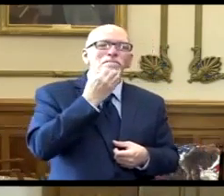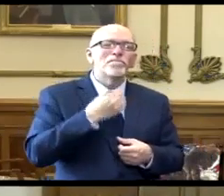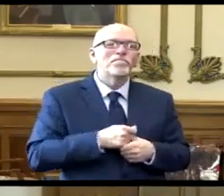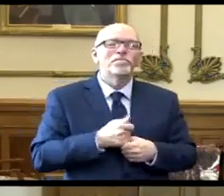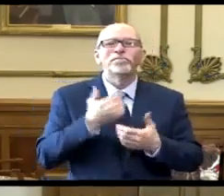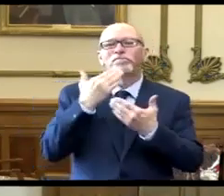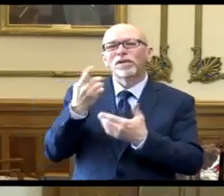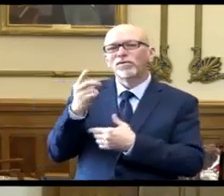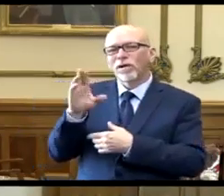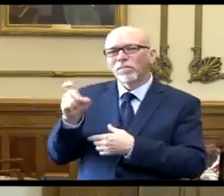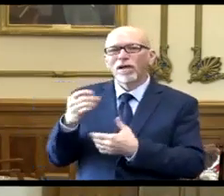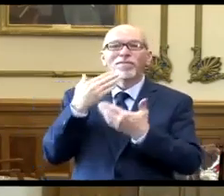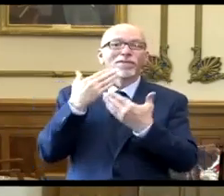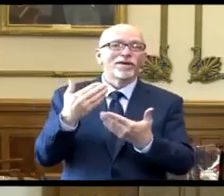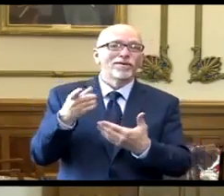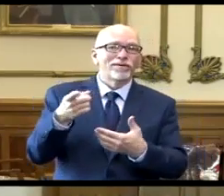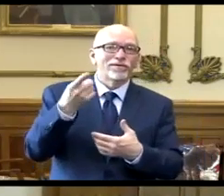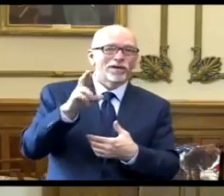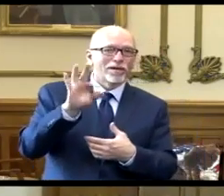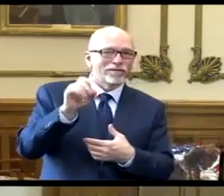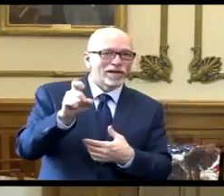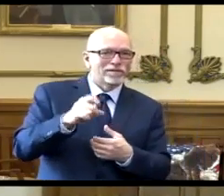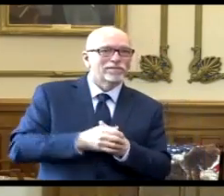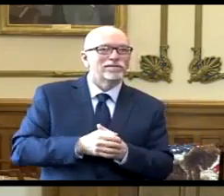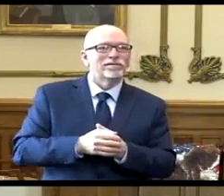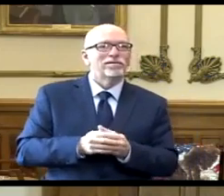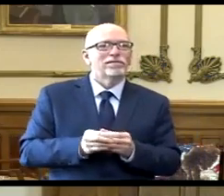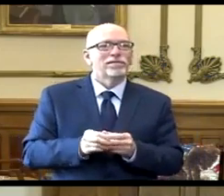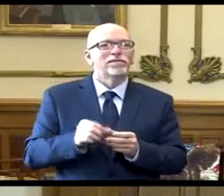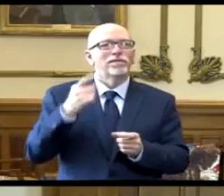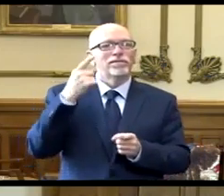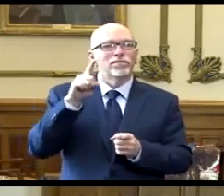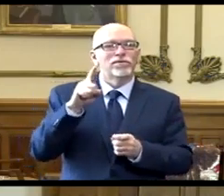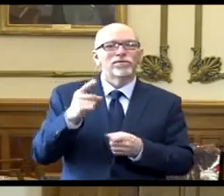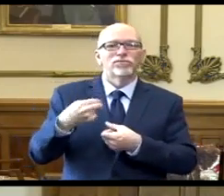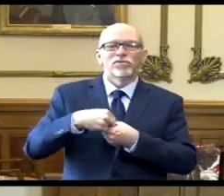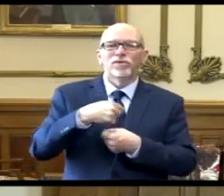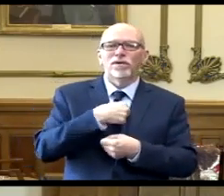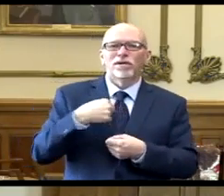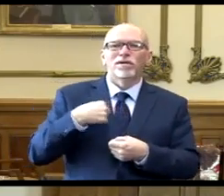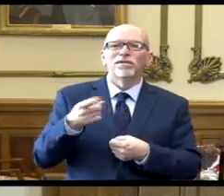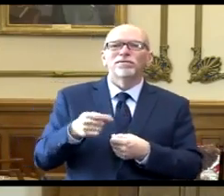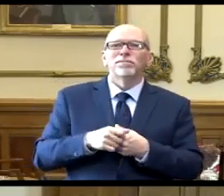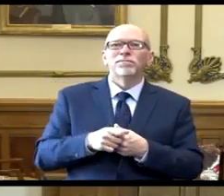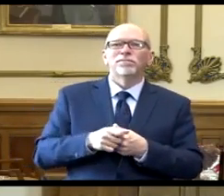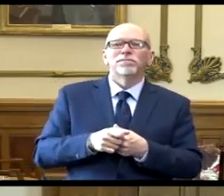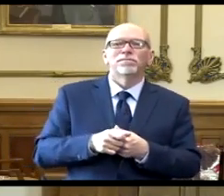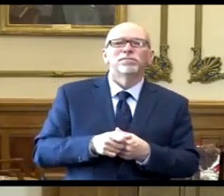Well, thank you, Dr. Box. Thank you, Dr. Fox, for joining us. That's just